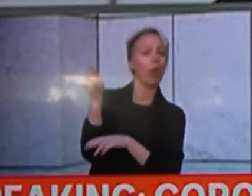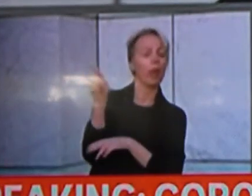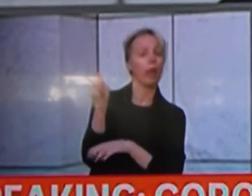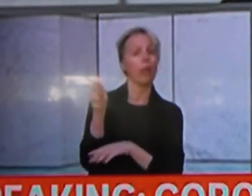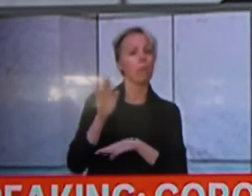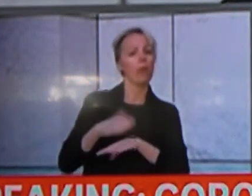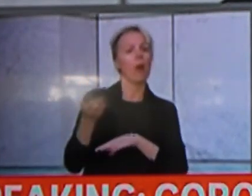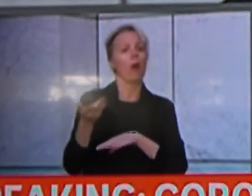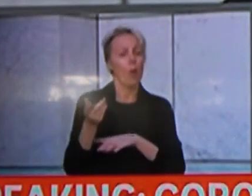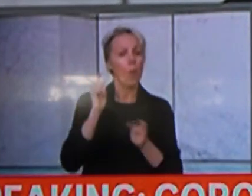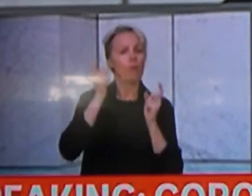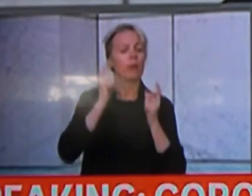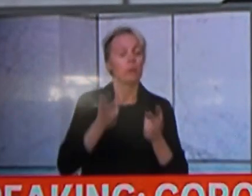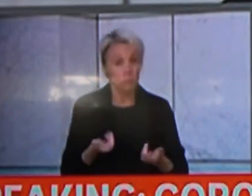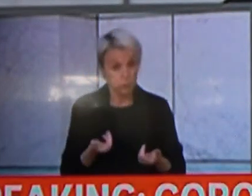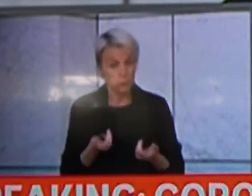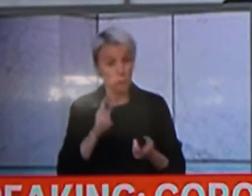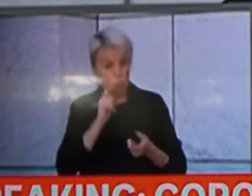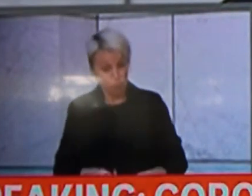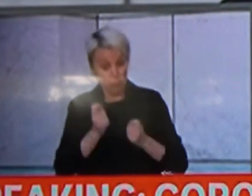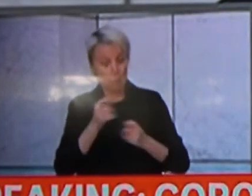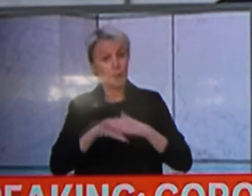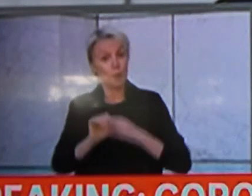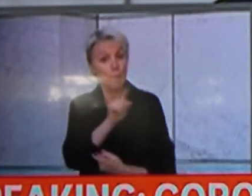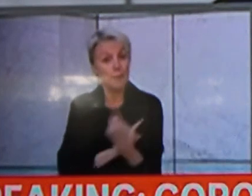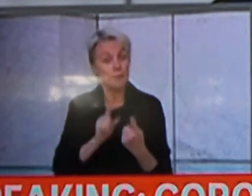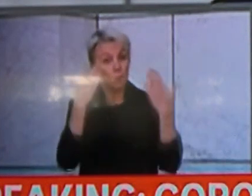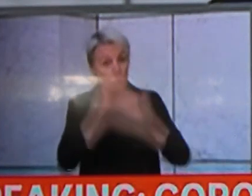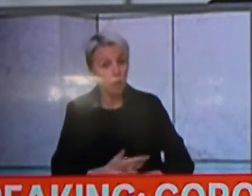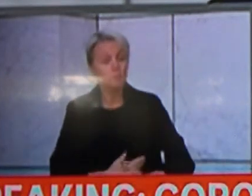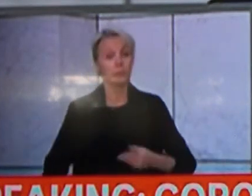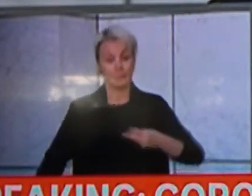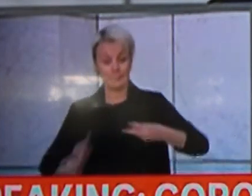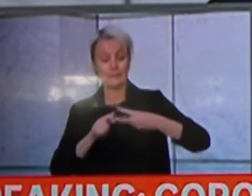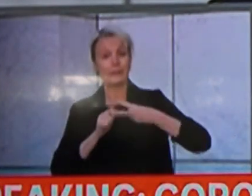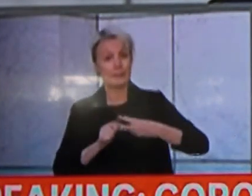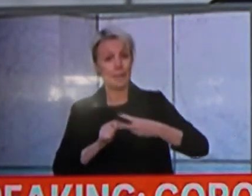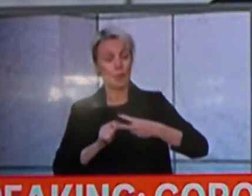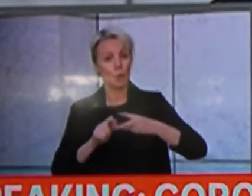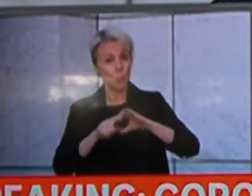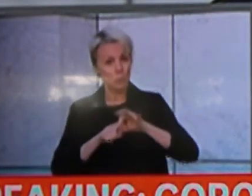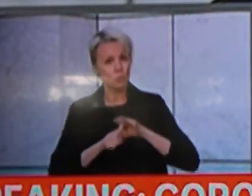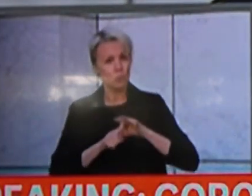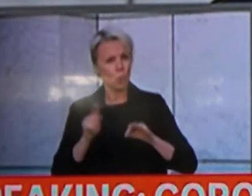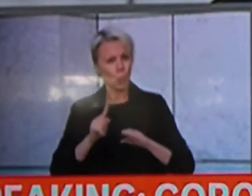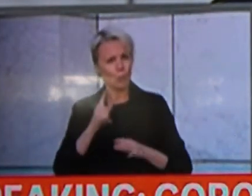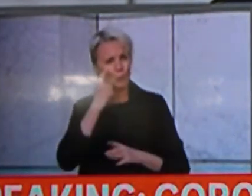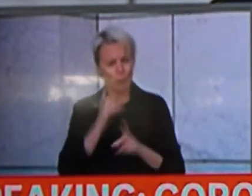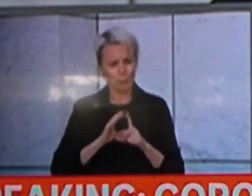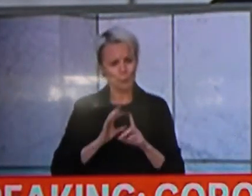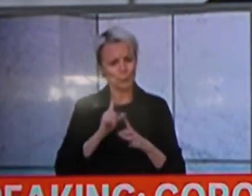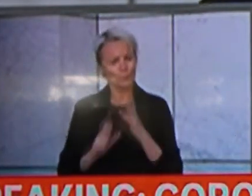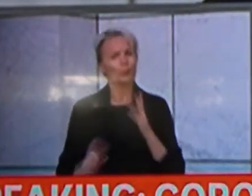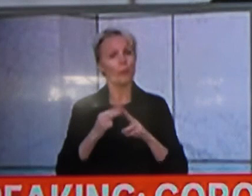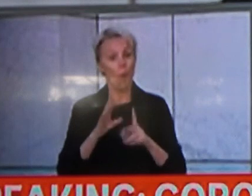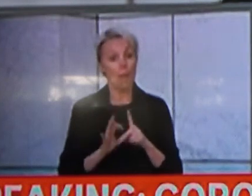Will you tackle that issue tonight? And secondly, can I ask you, what are you trying to do to improve home delivery, which for a lot of